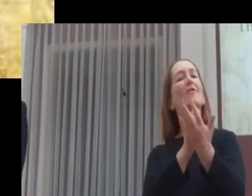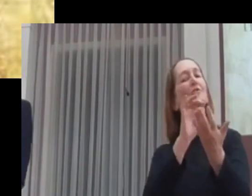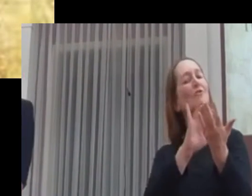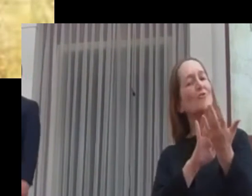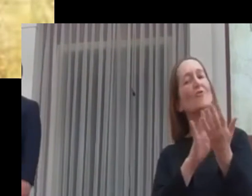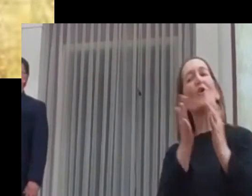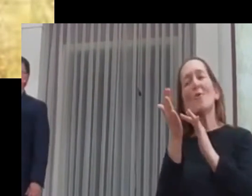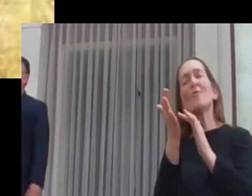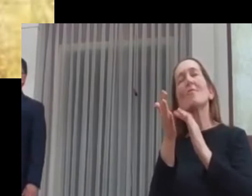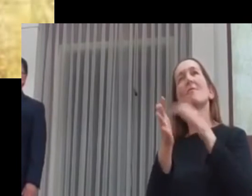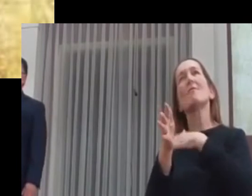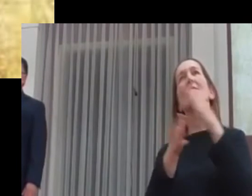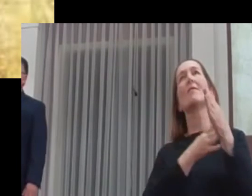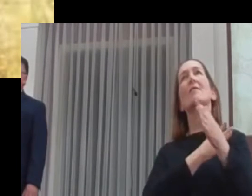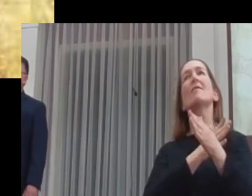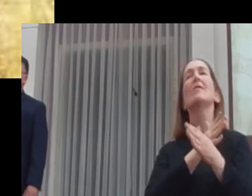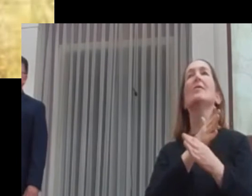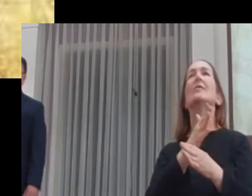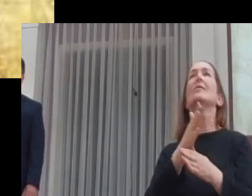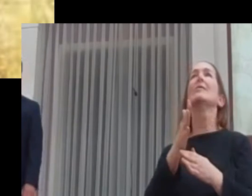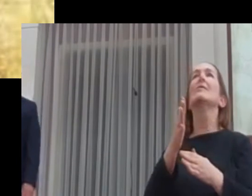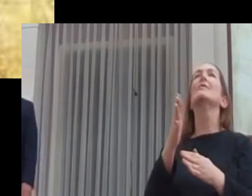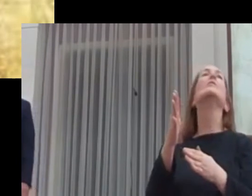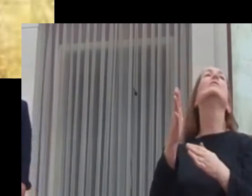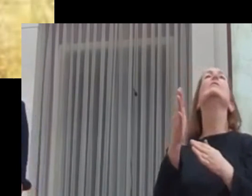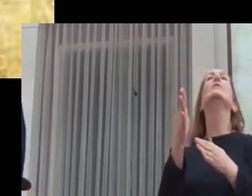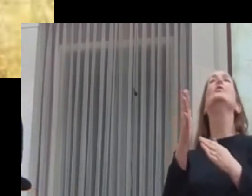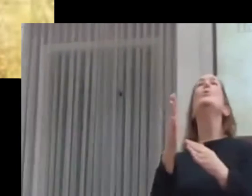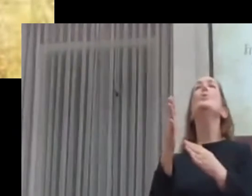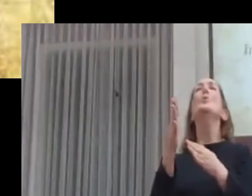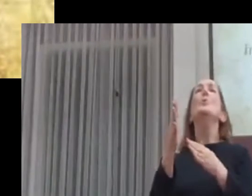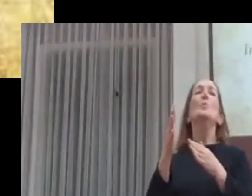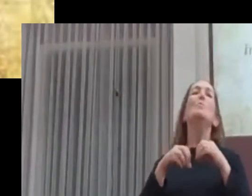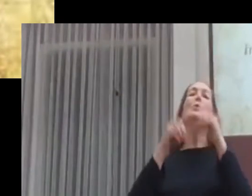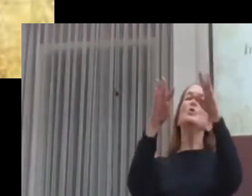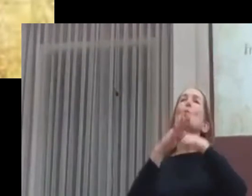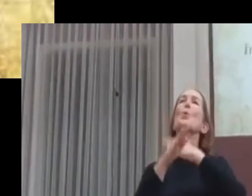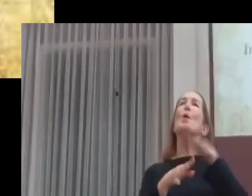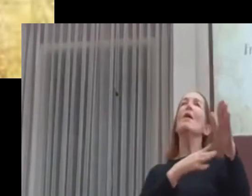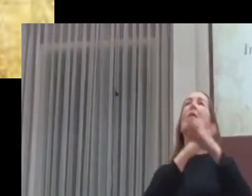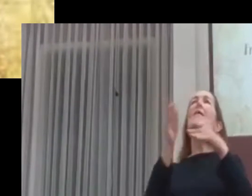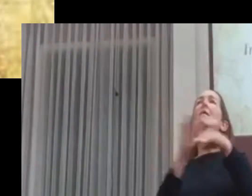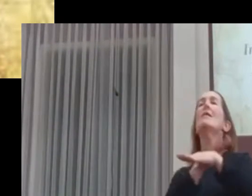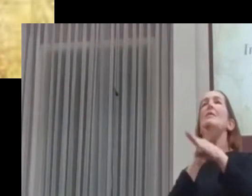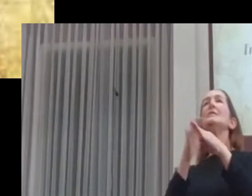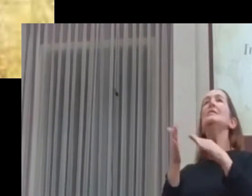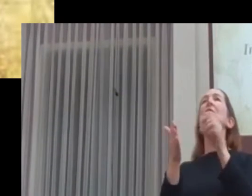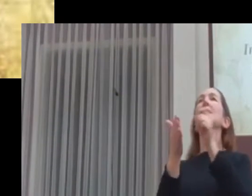Savior in. Place your hand in the nail's